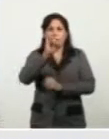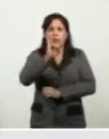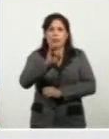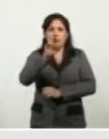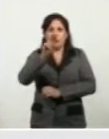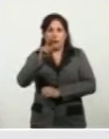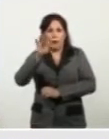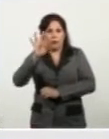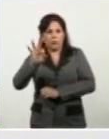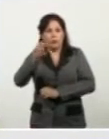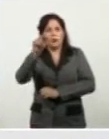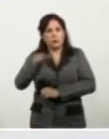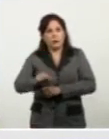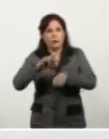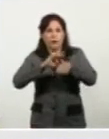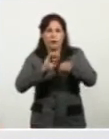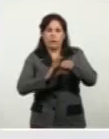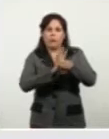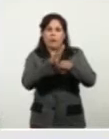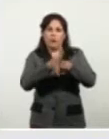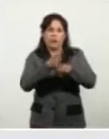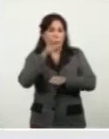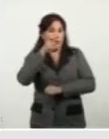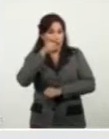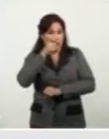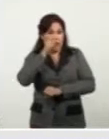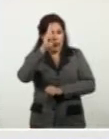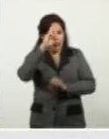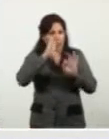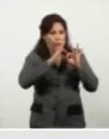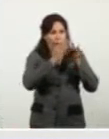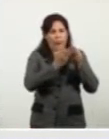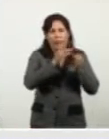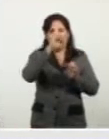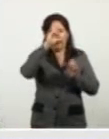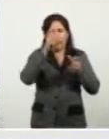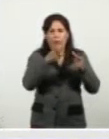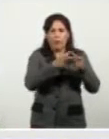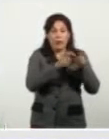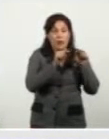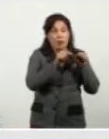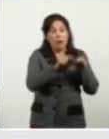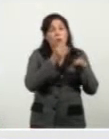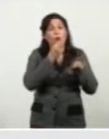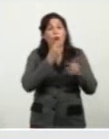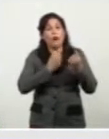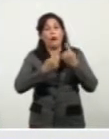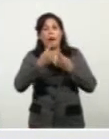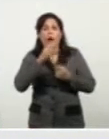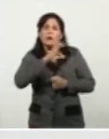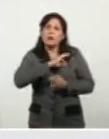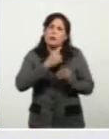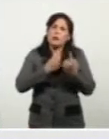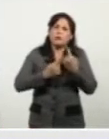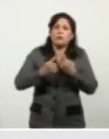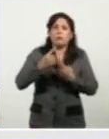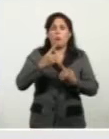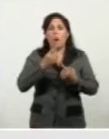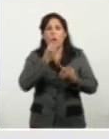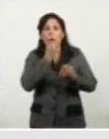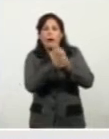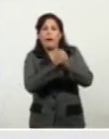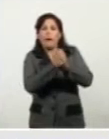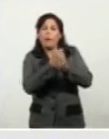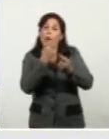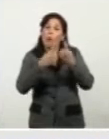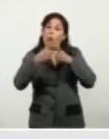1,728 people who have been exposed to some kind of risk or confirmed cases who have recovered and are